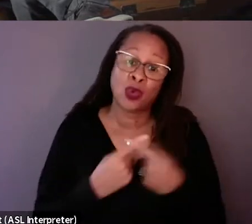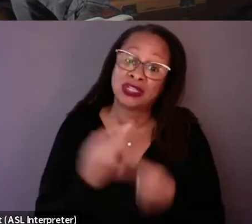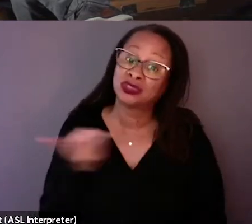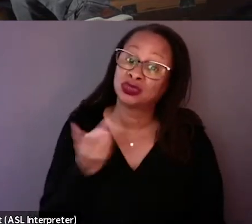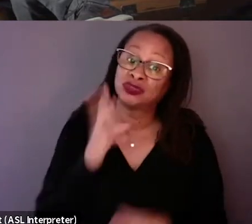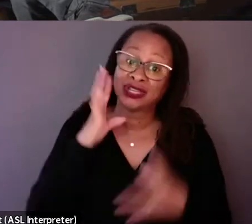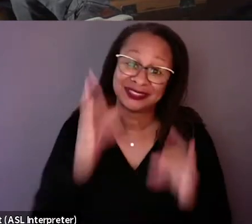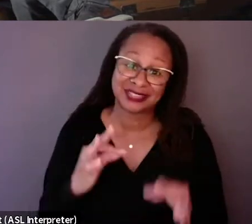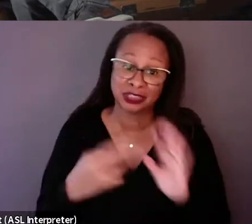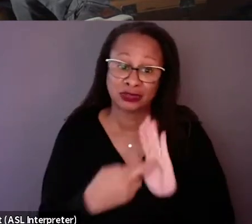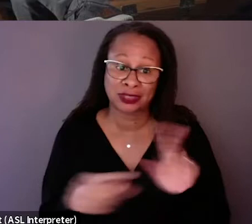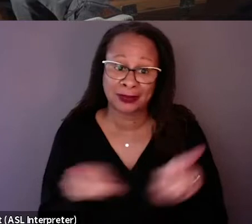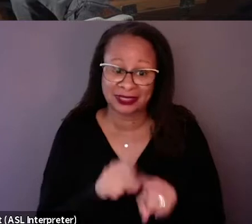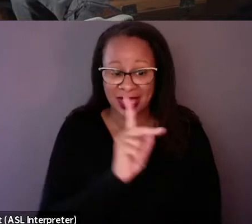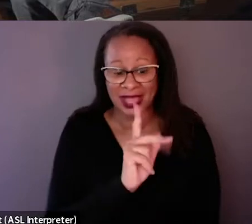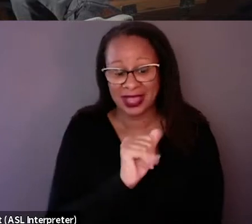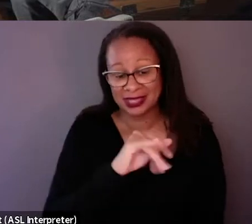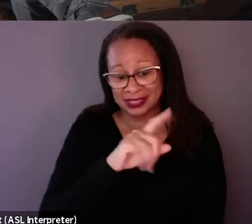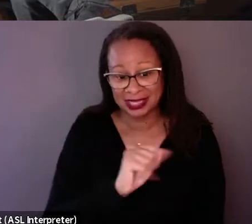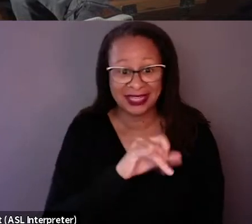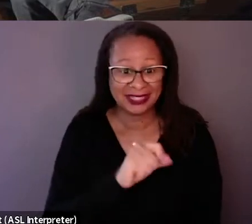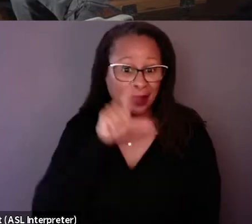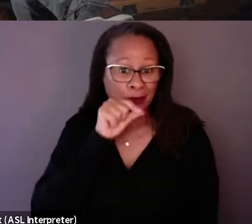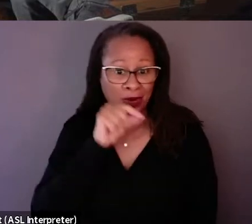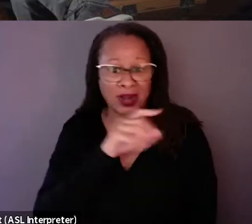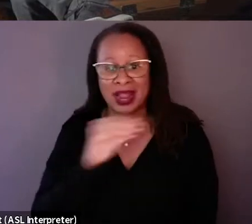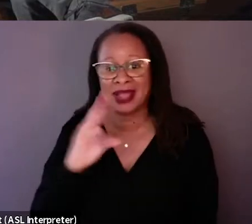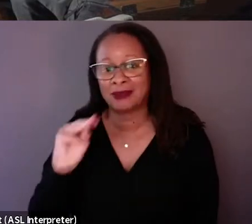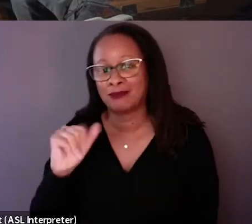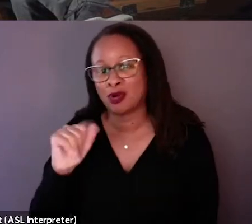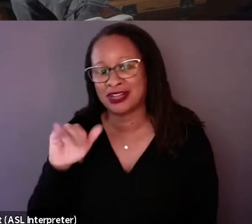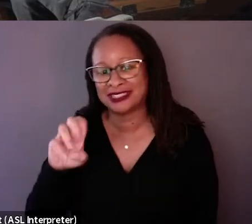to represent them as Katia is a bird and Maurice is an elephant seal?